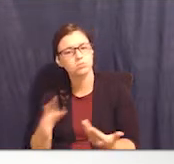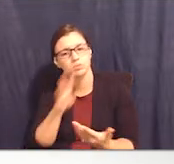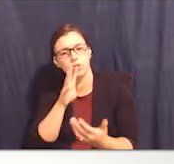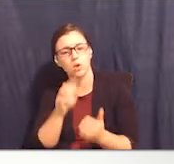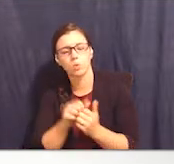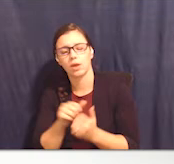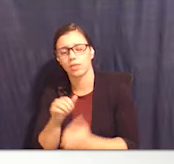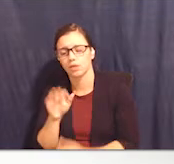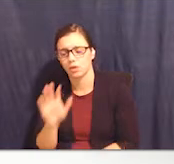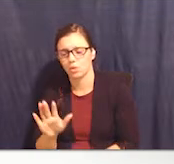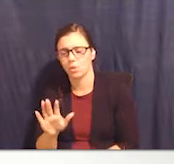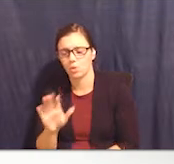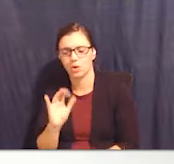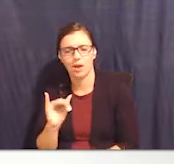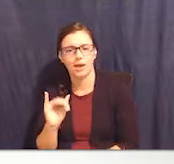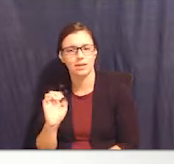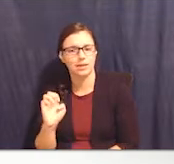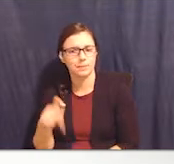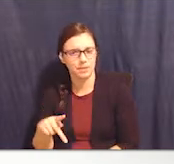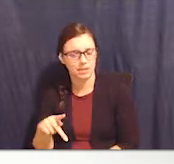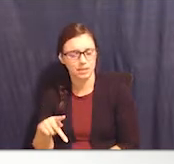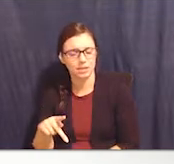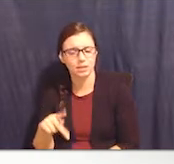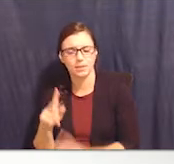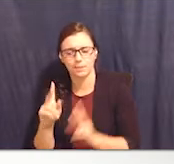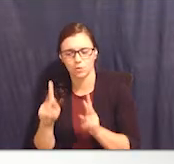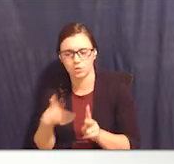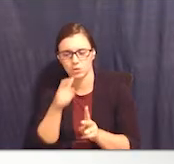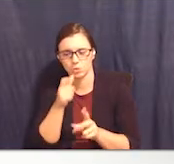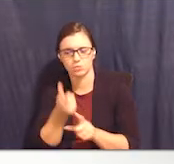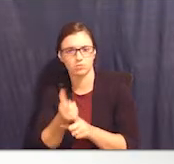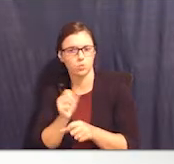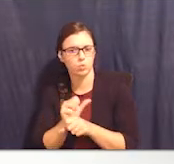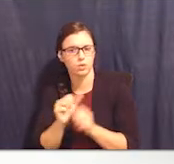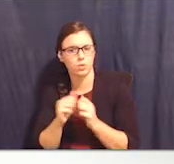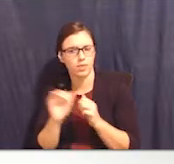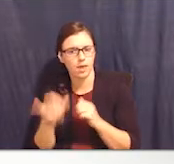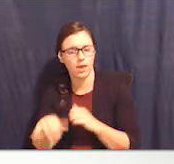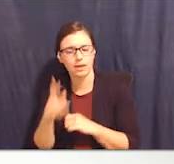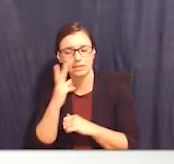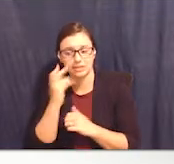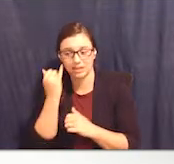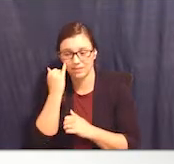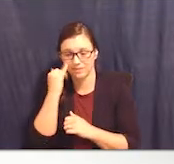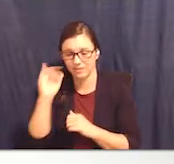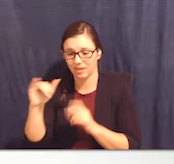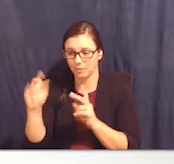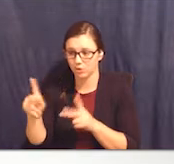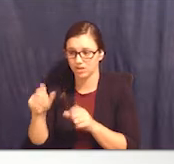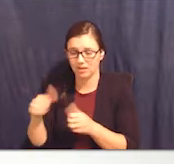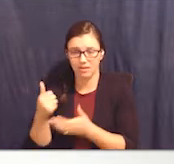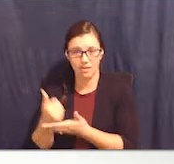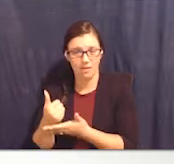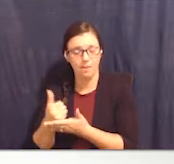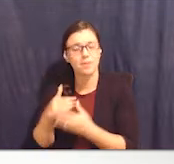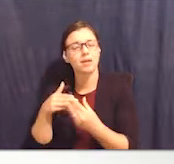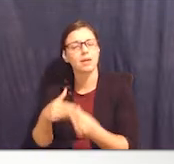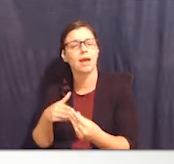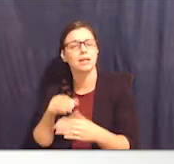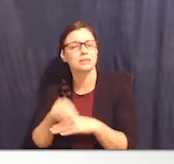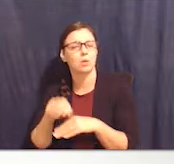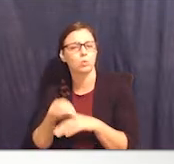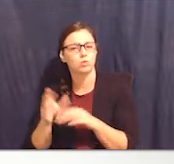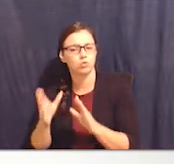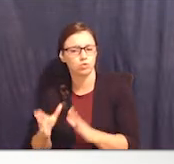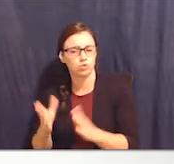probably maybe mid-August. So the teachers that could be sponsors will know by then what the restrictions